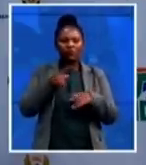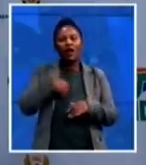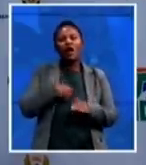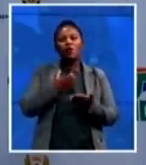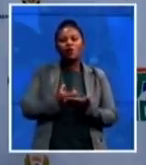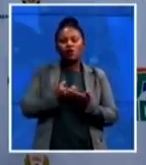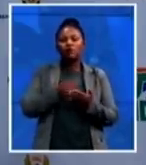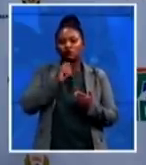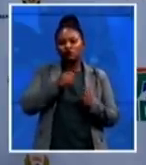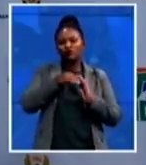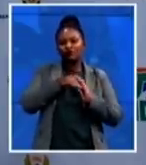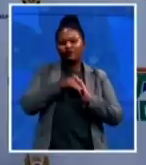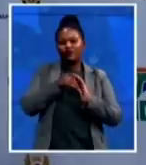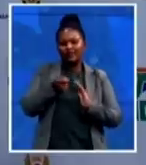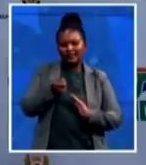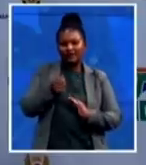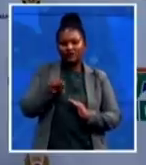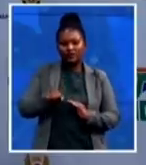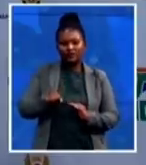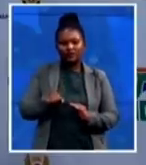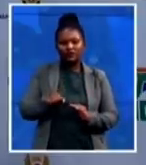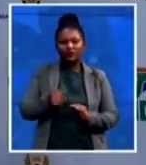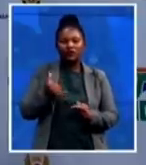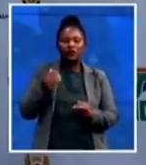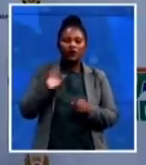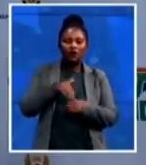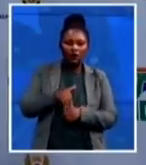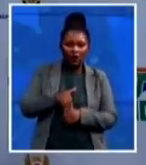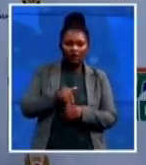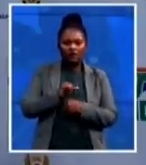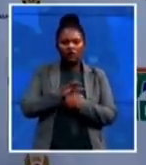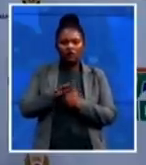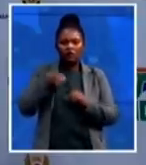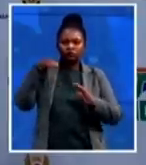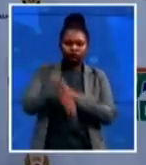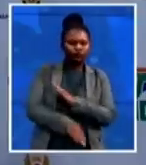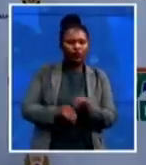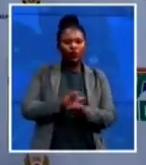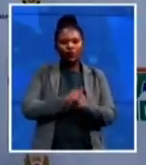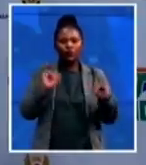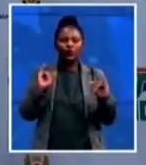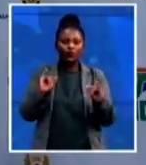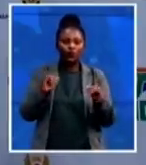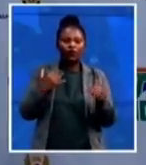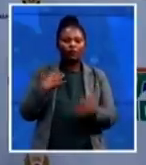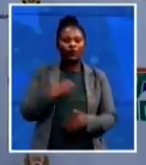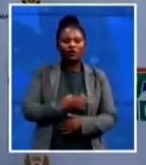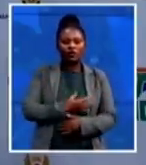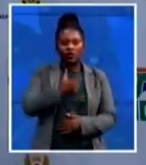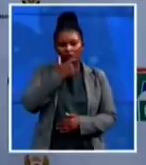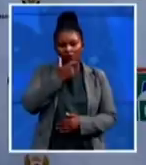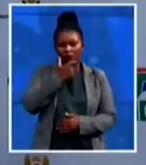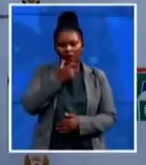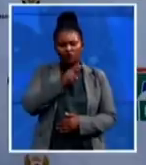and it went worse during COVID. The president on, is it 2018,